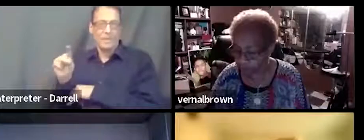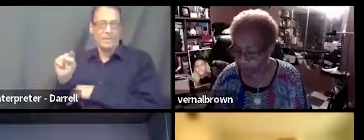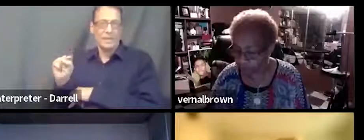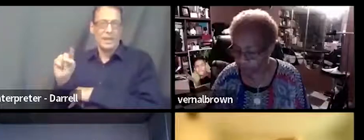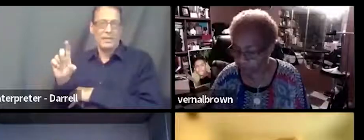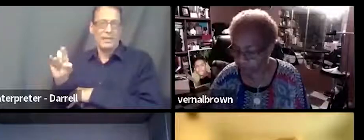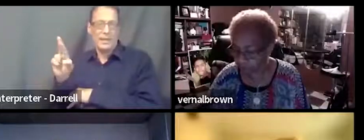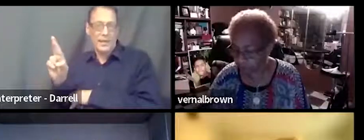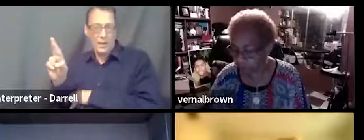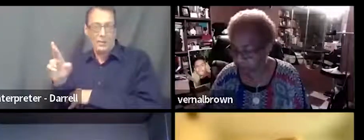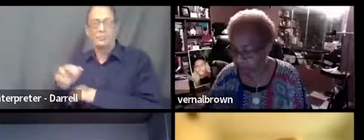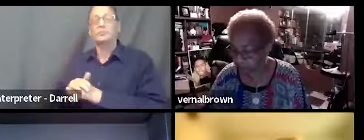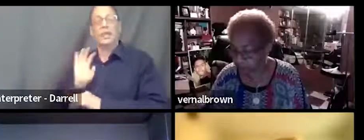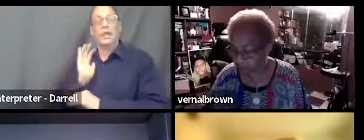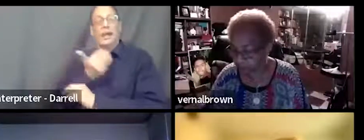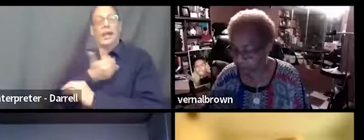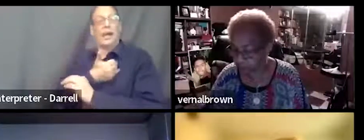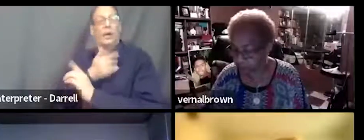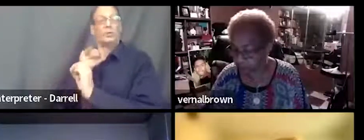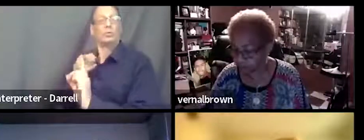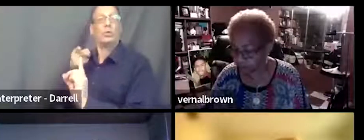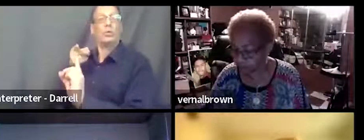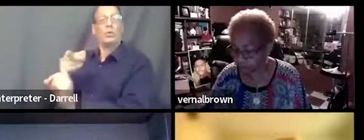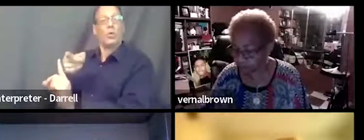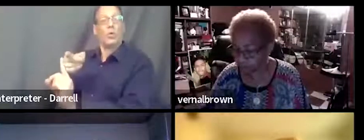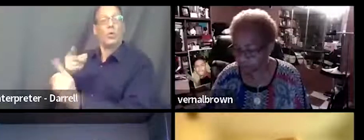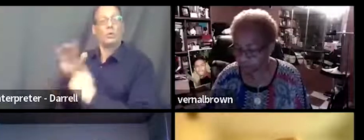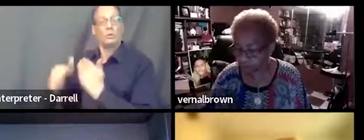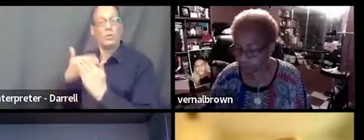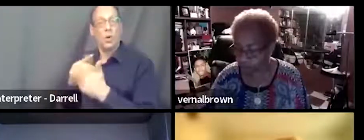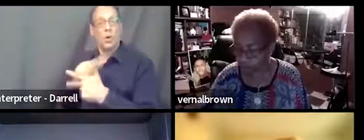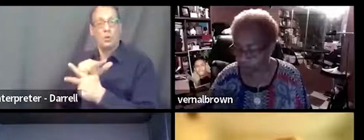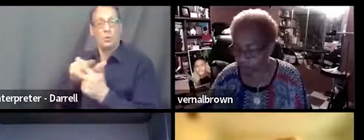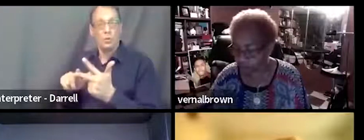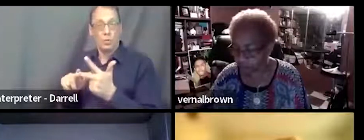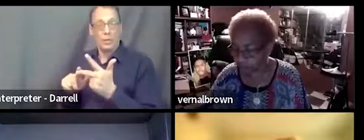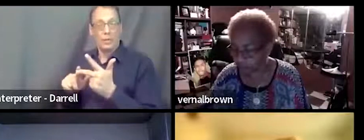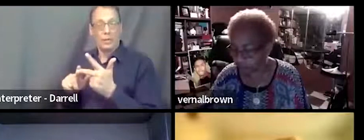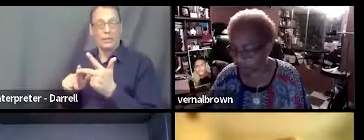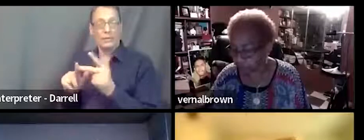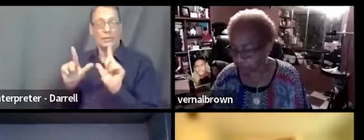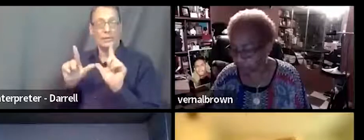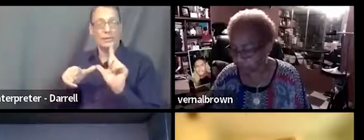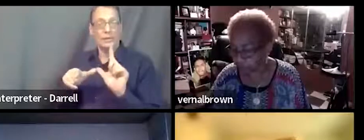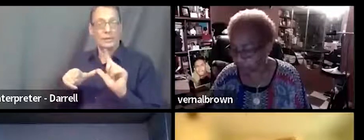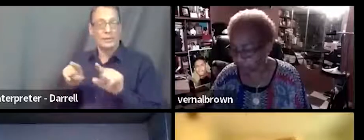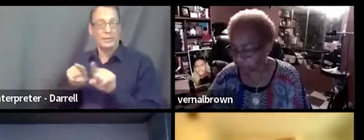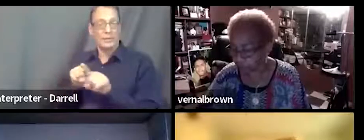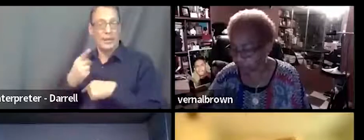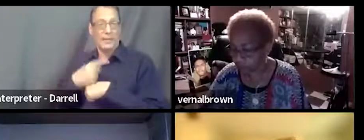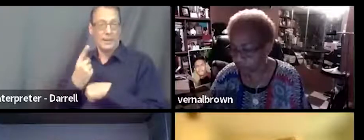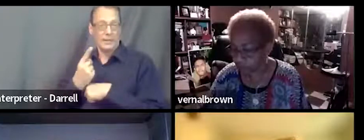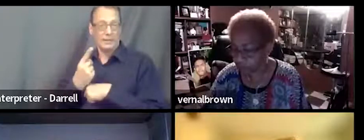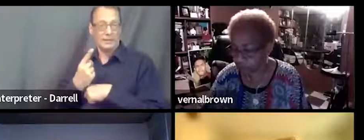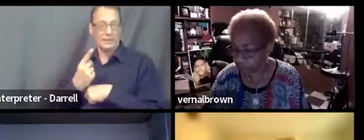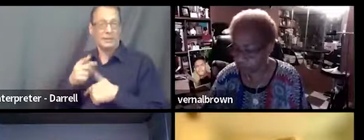So our effort is to align these law enforcement contracts.